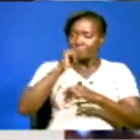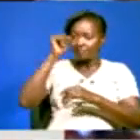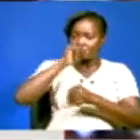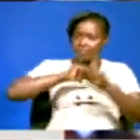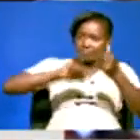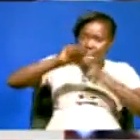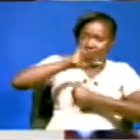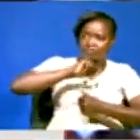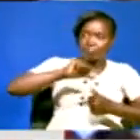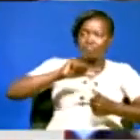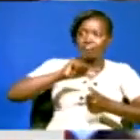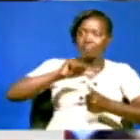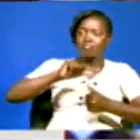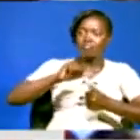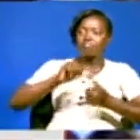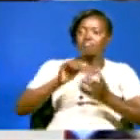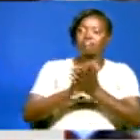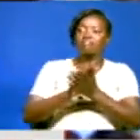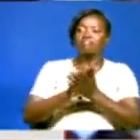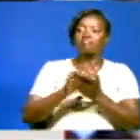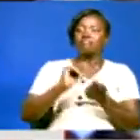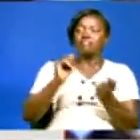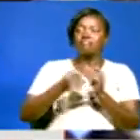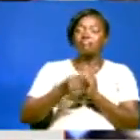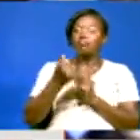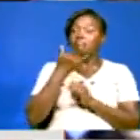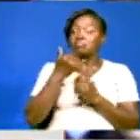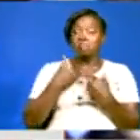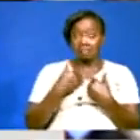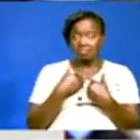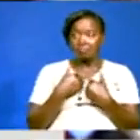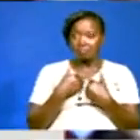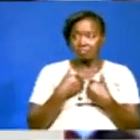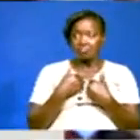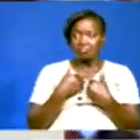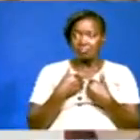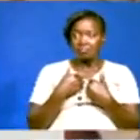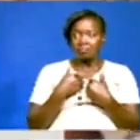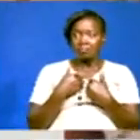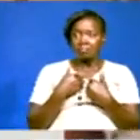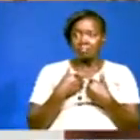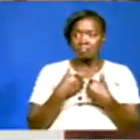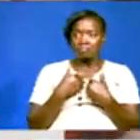tuweze kusahihisha yale makosa ambayo tumekuwa nayo yakatu costs.